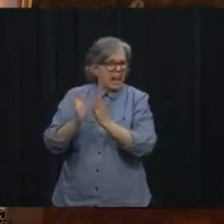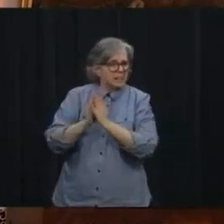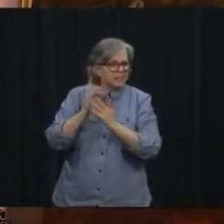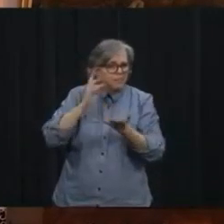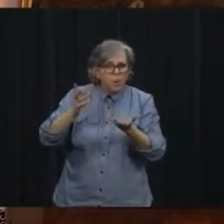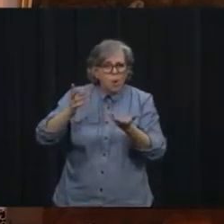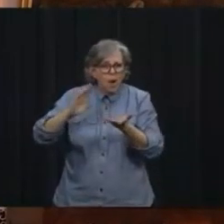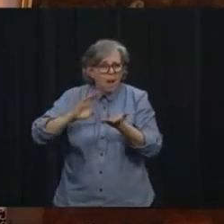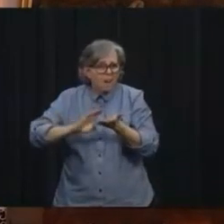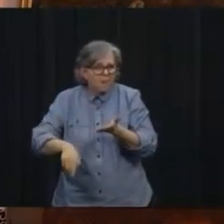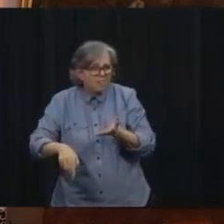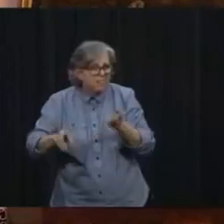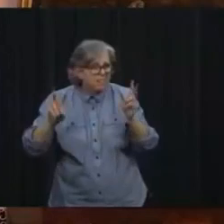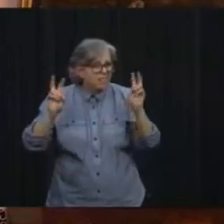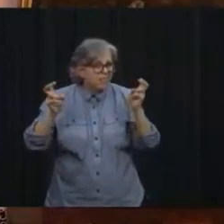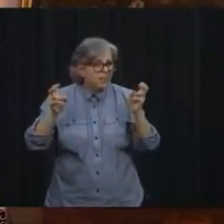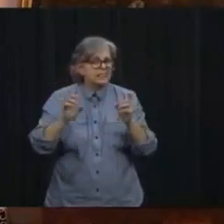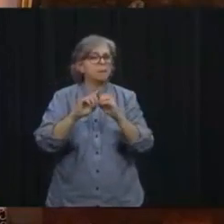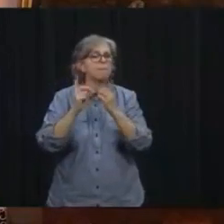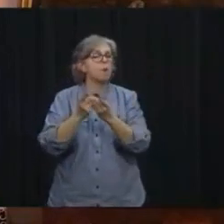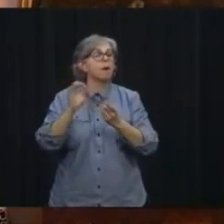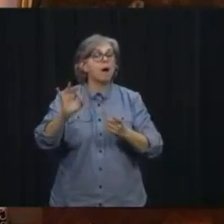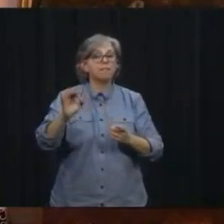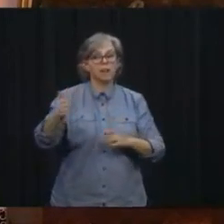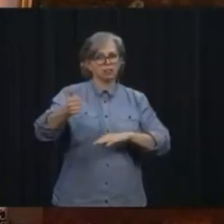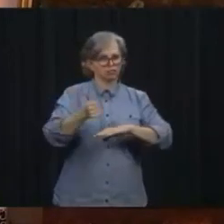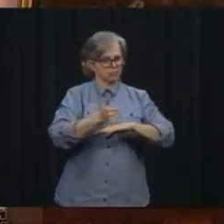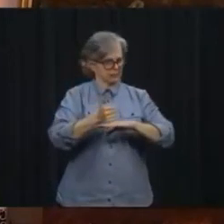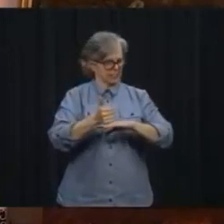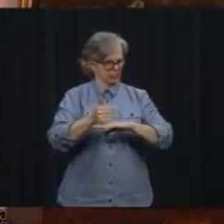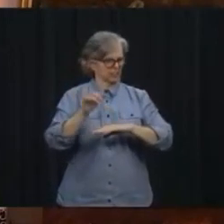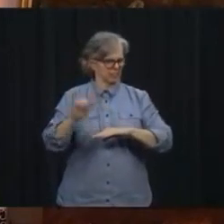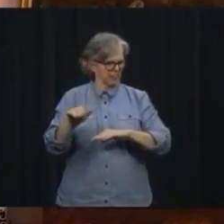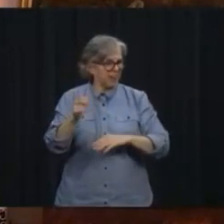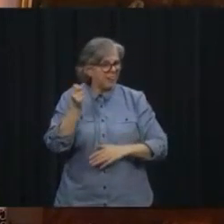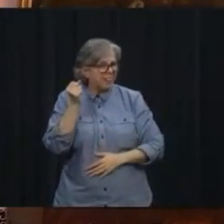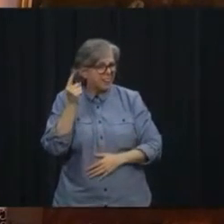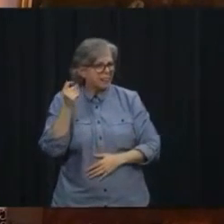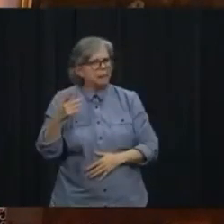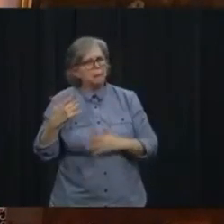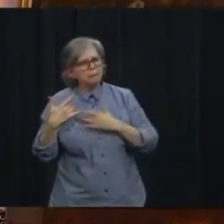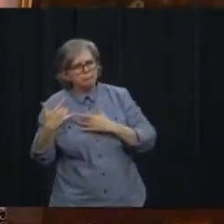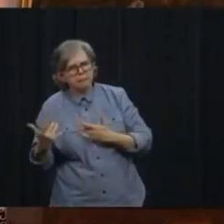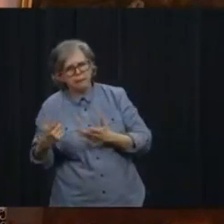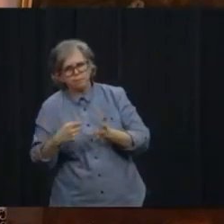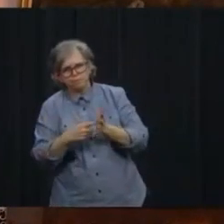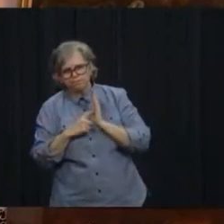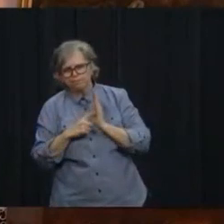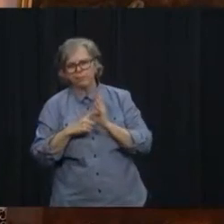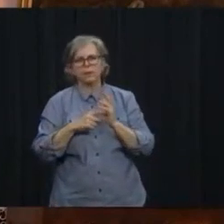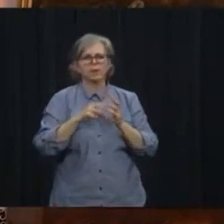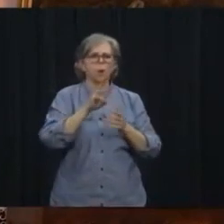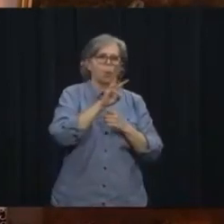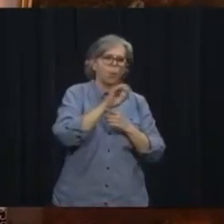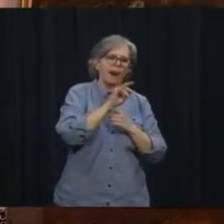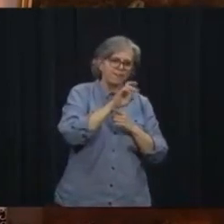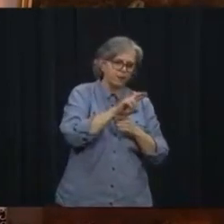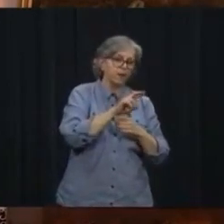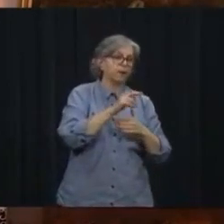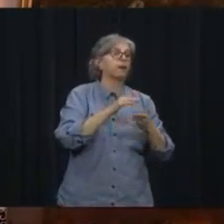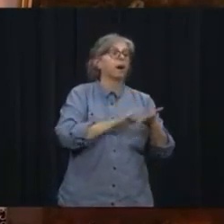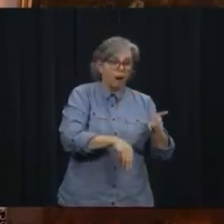June 1, 2020, at which time further consideration will be given based on where we are in